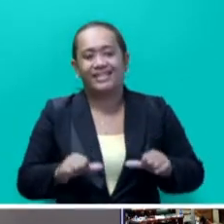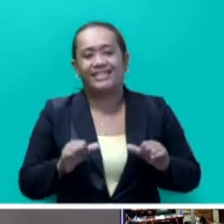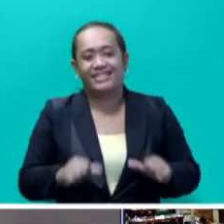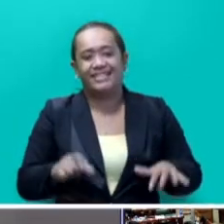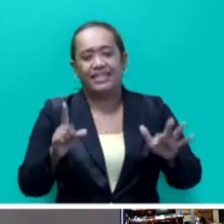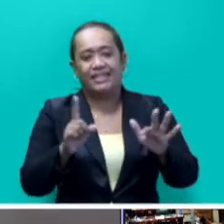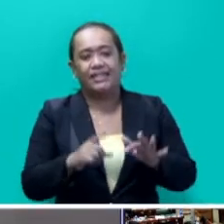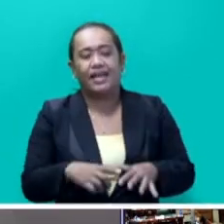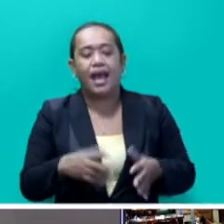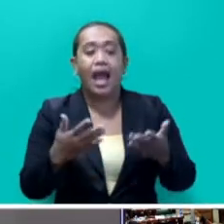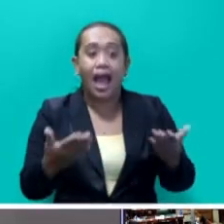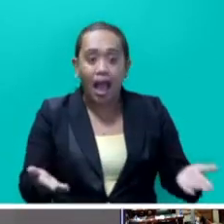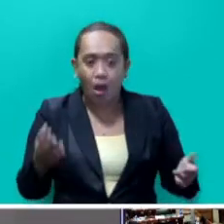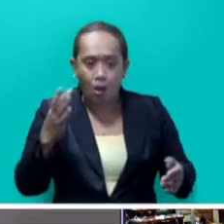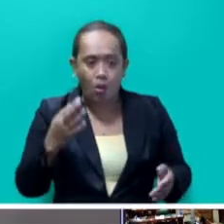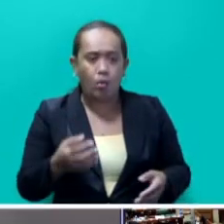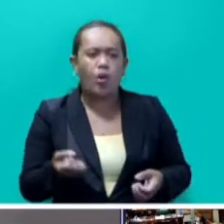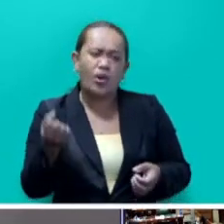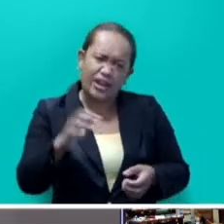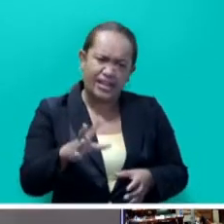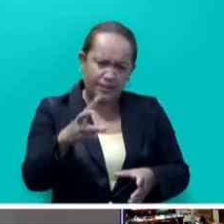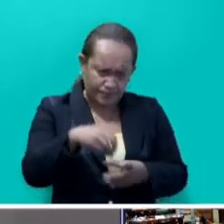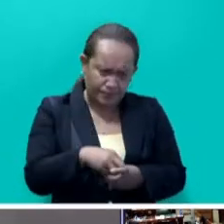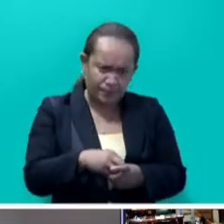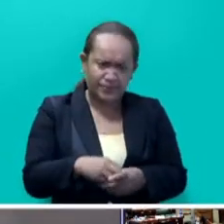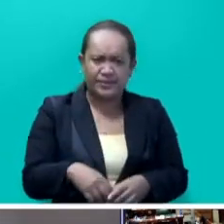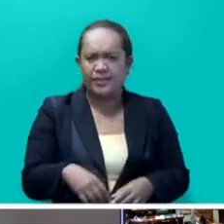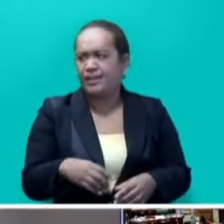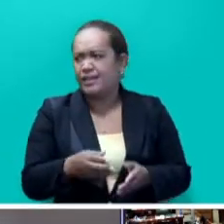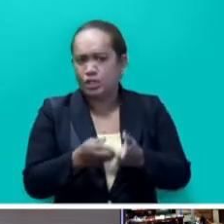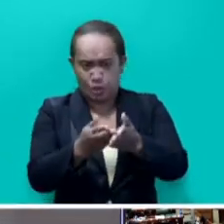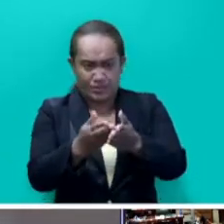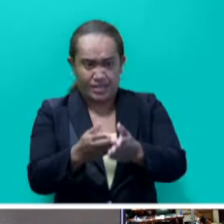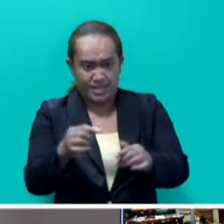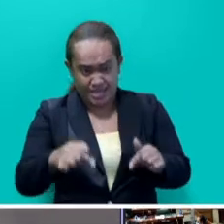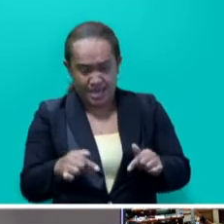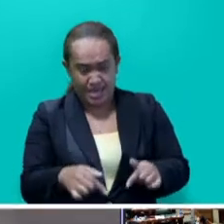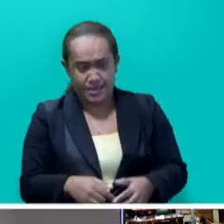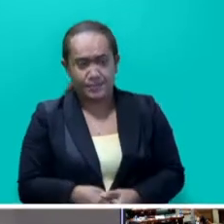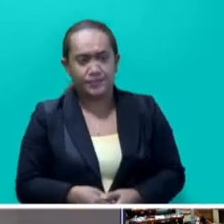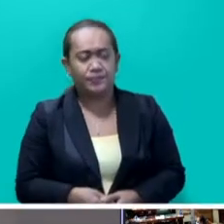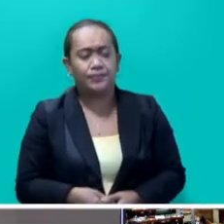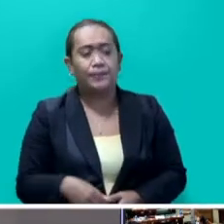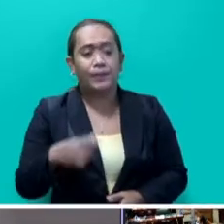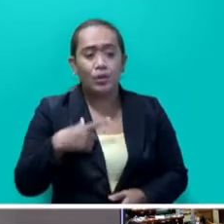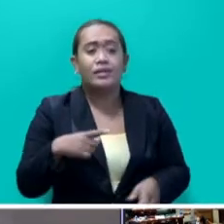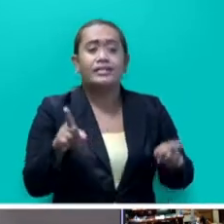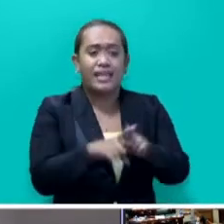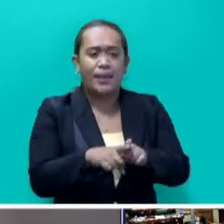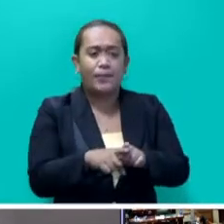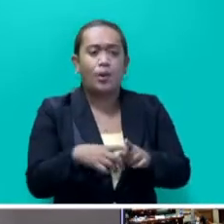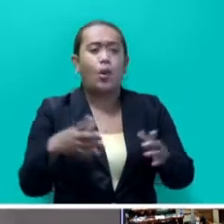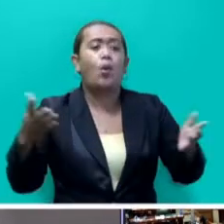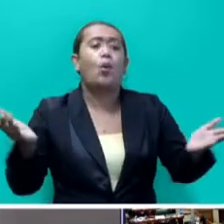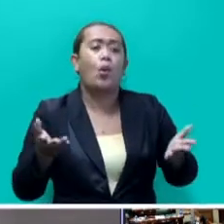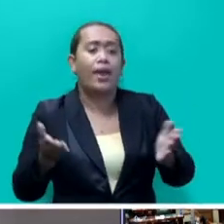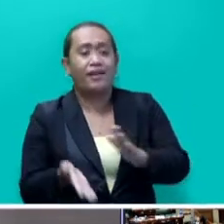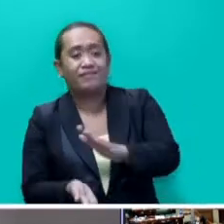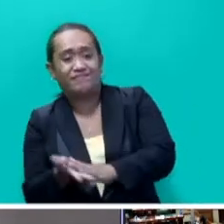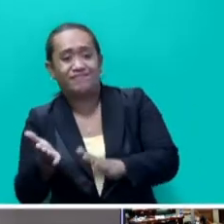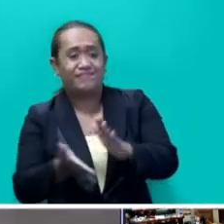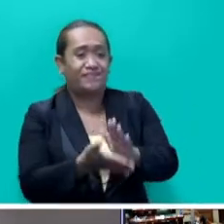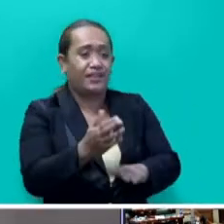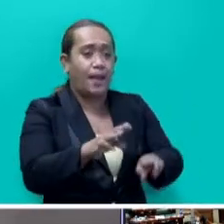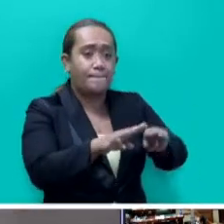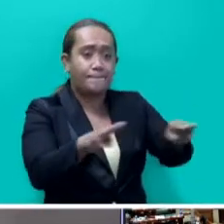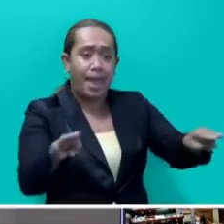domestic shipping service providers from competition in a limited market. The allocated routes will be protected from encroachment by other ship